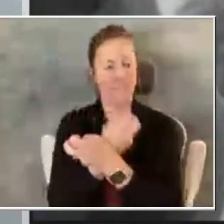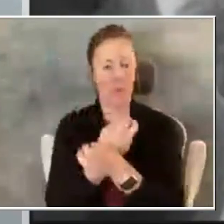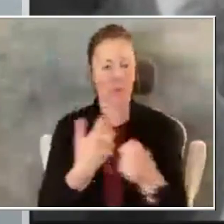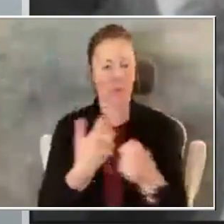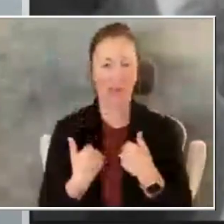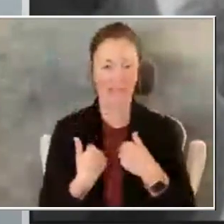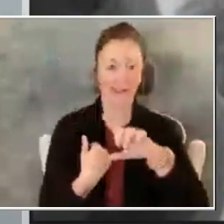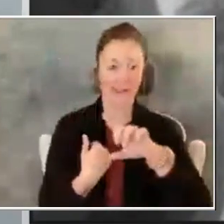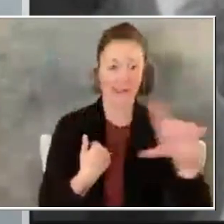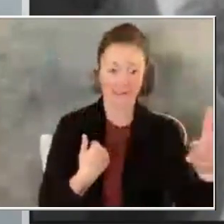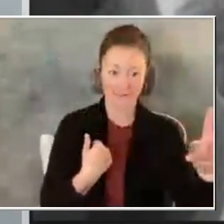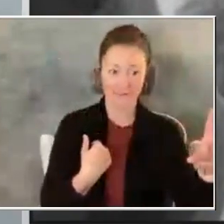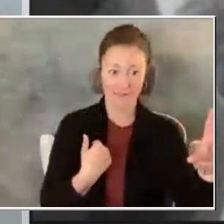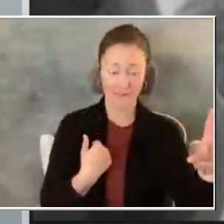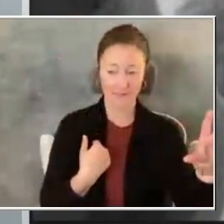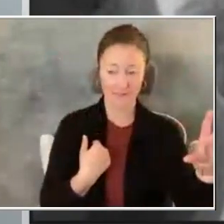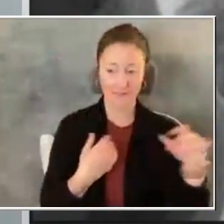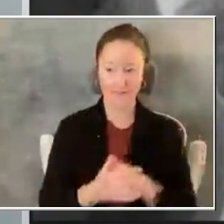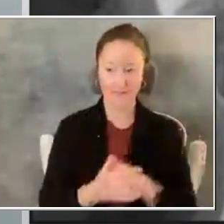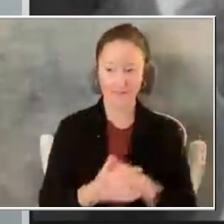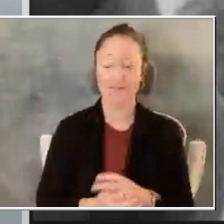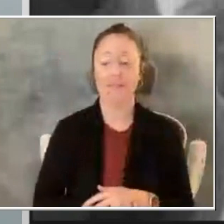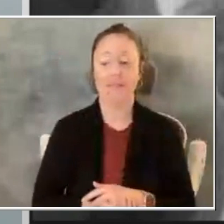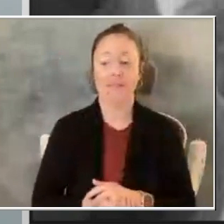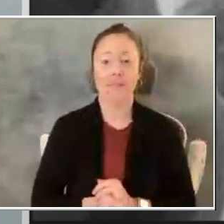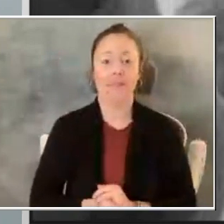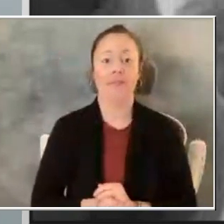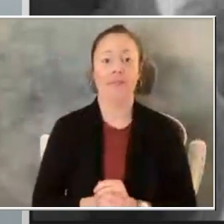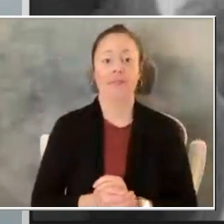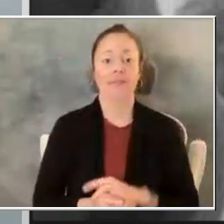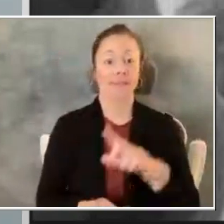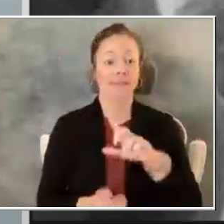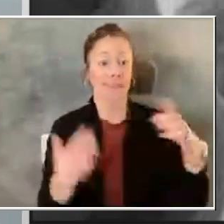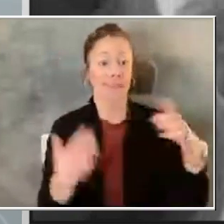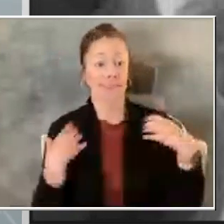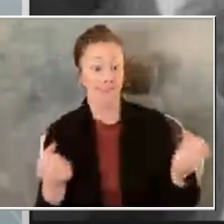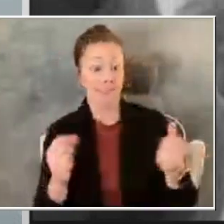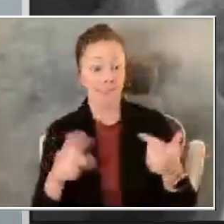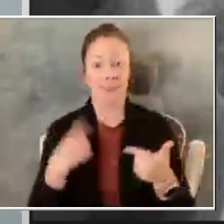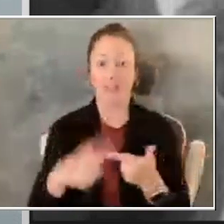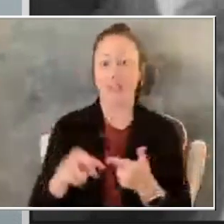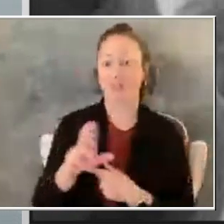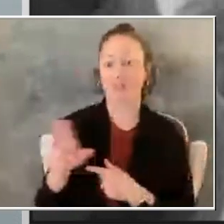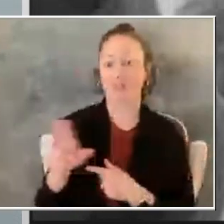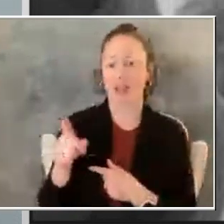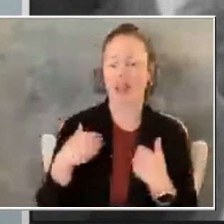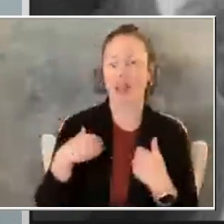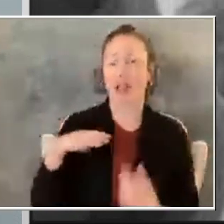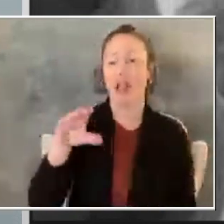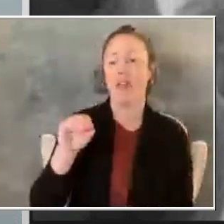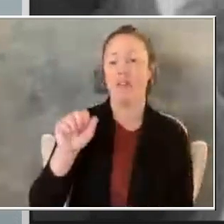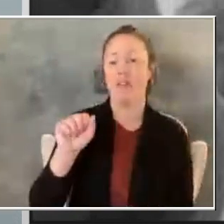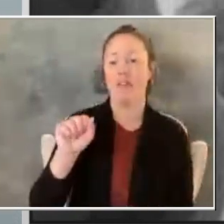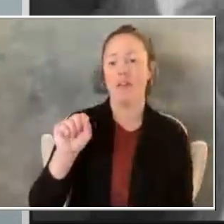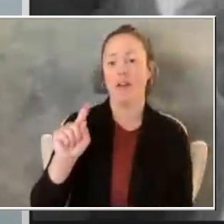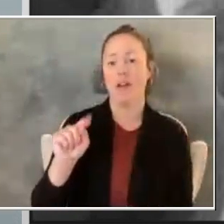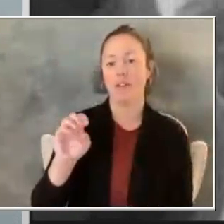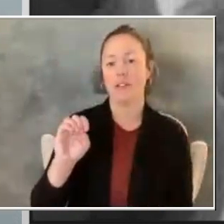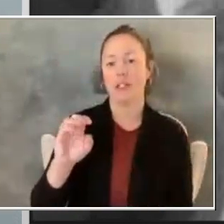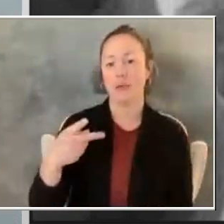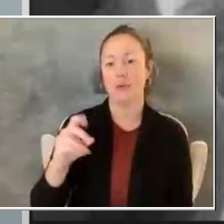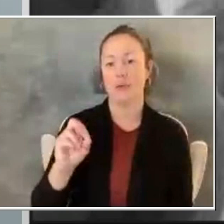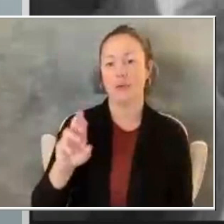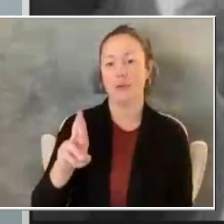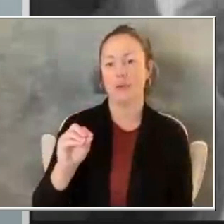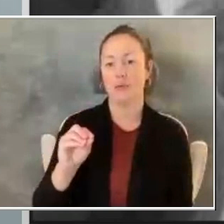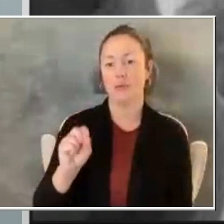side. This is a healthy one, yeah. And then the other one is one that has osteoporosis. So when we say a weak